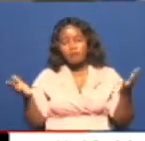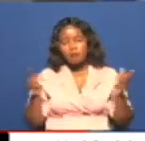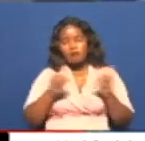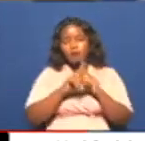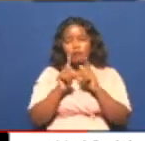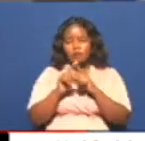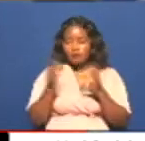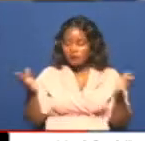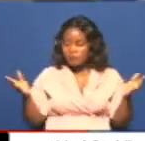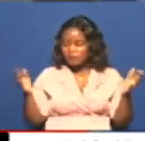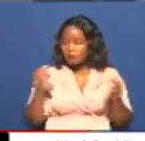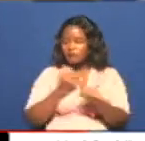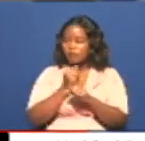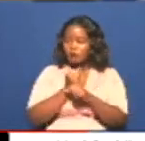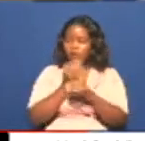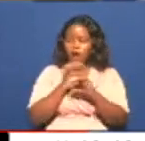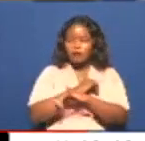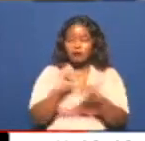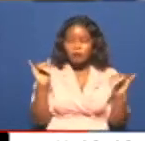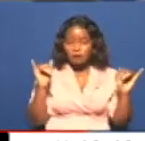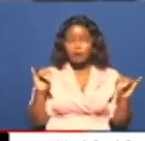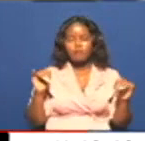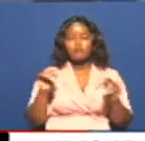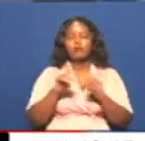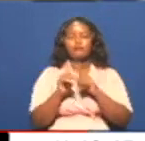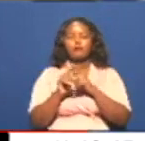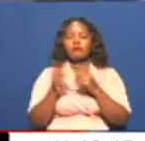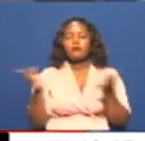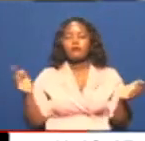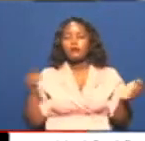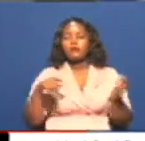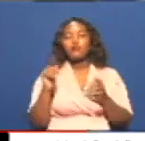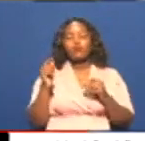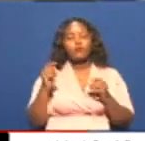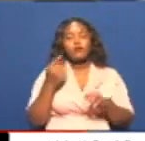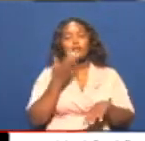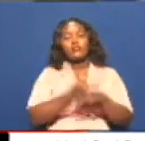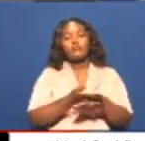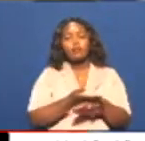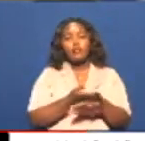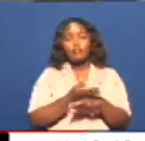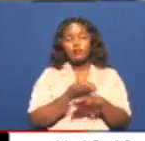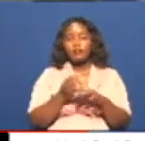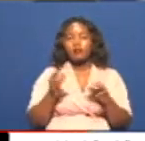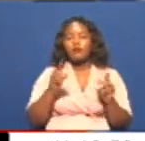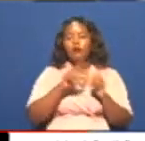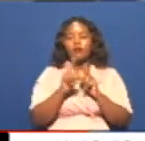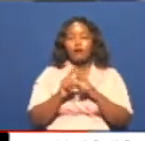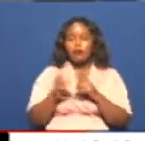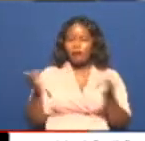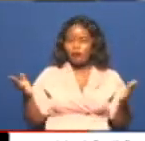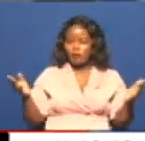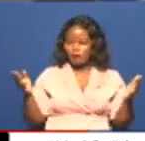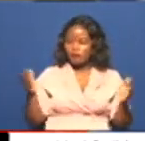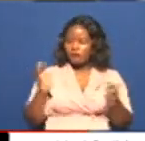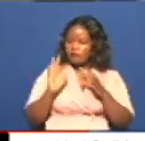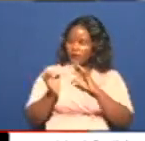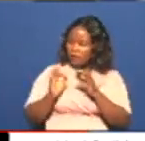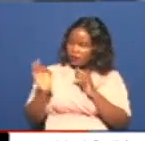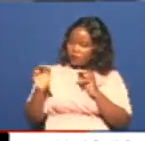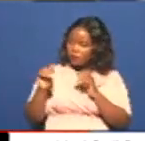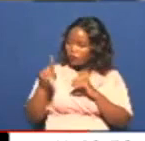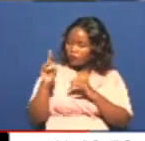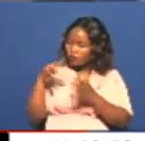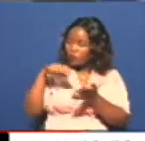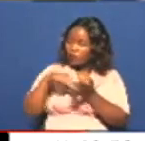be an independent candidate. So it might be quite a tricky balance for them. Mm-hmm. And, you know, if you are going as an independent